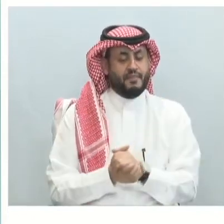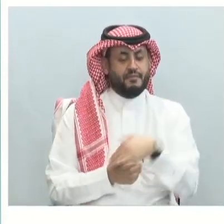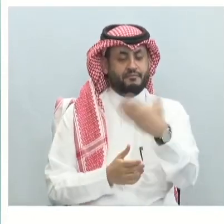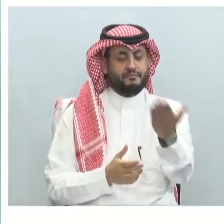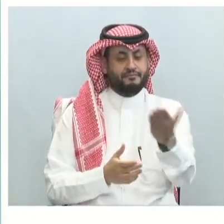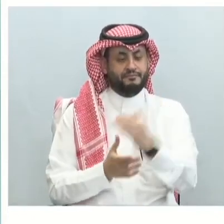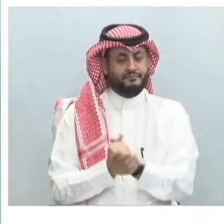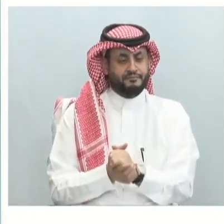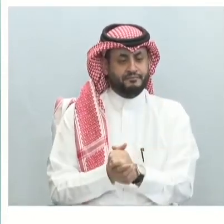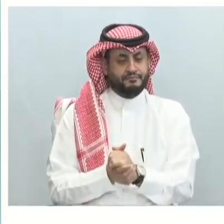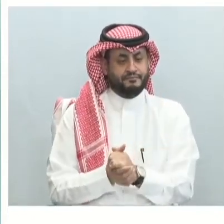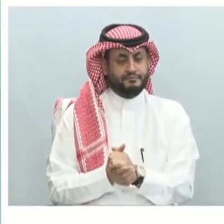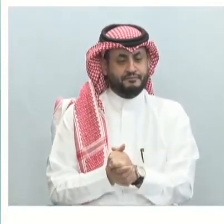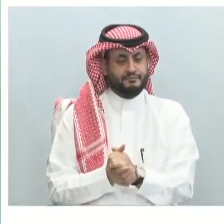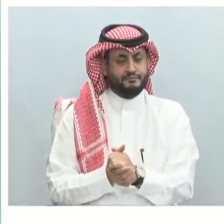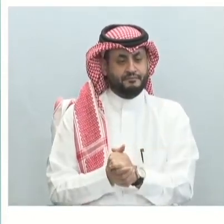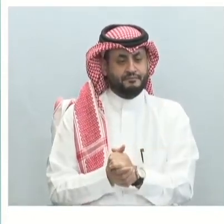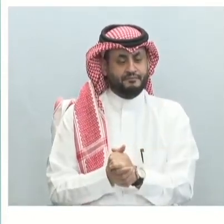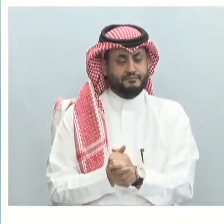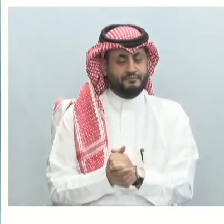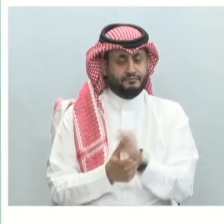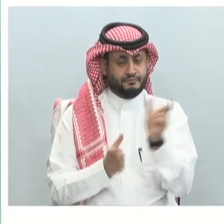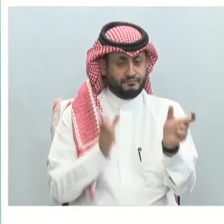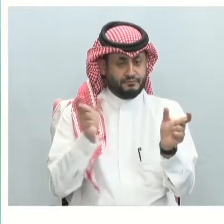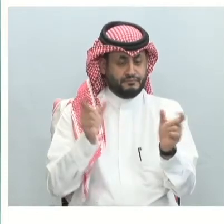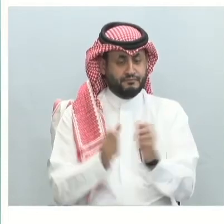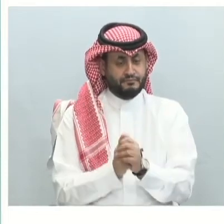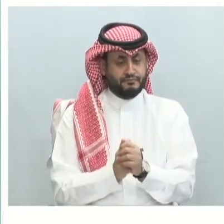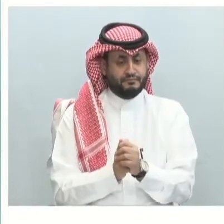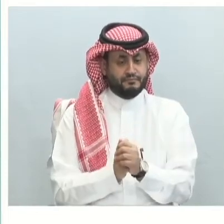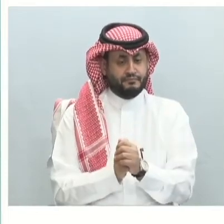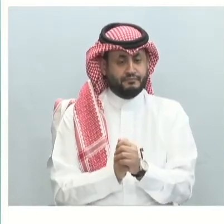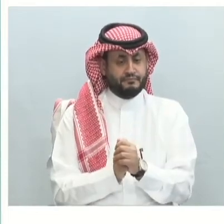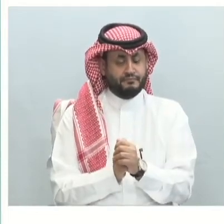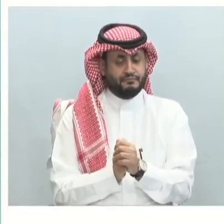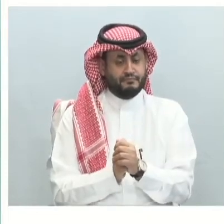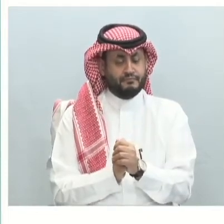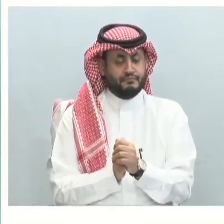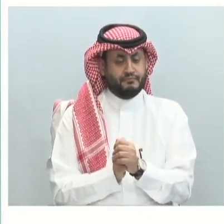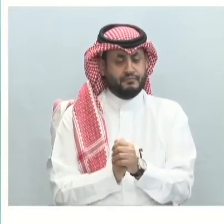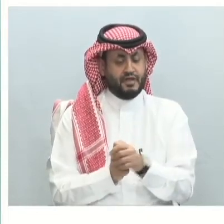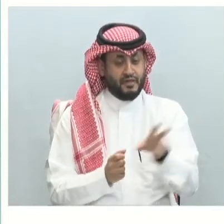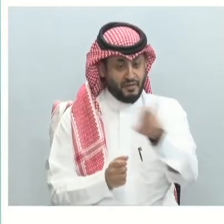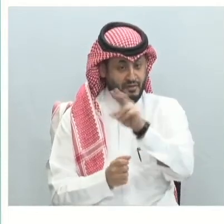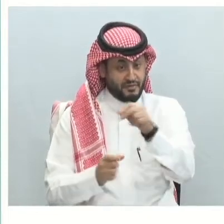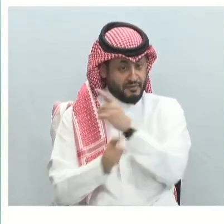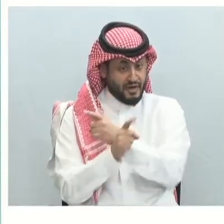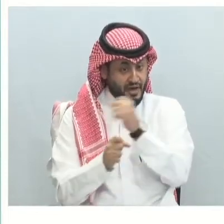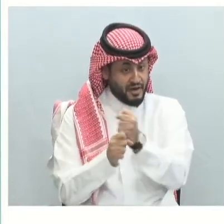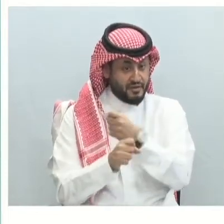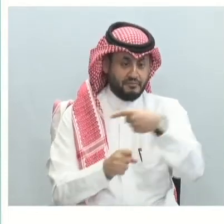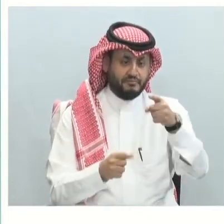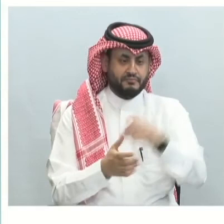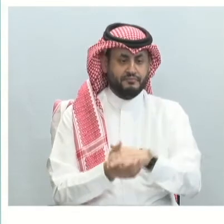here. Okay, run to the T or F when your teacher does the action. Does the action. Now,